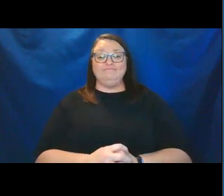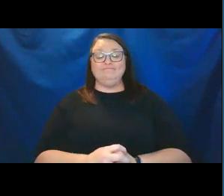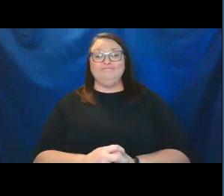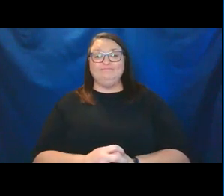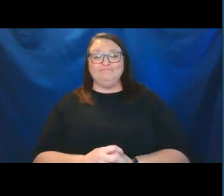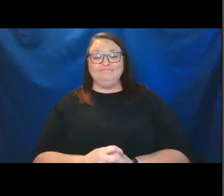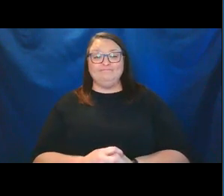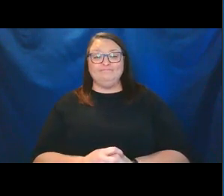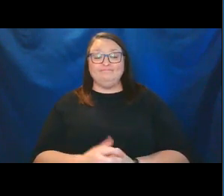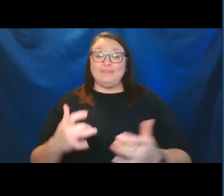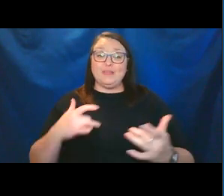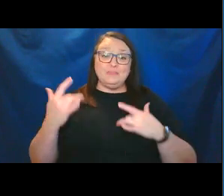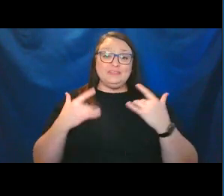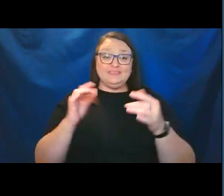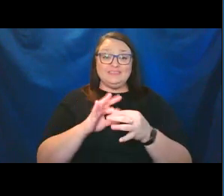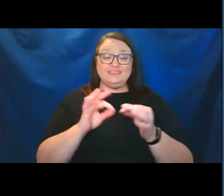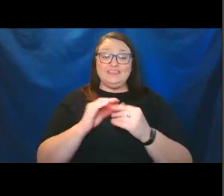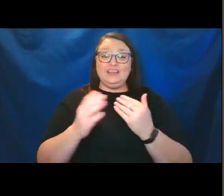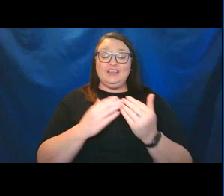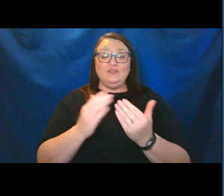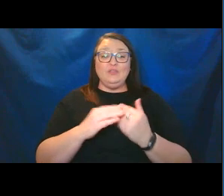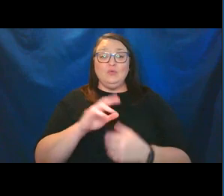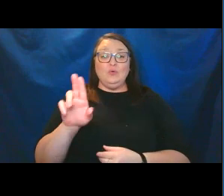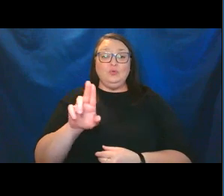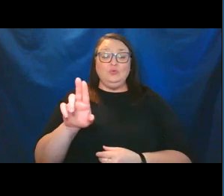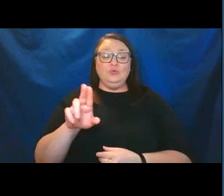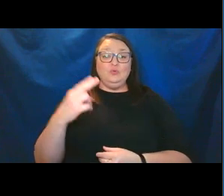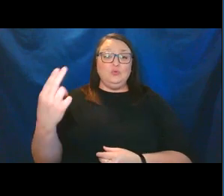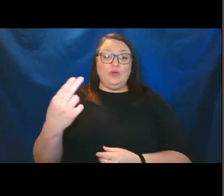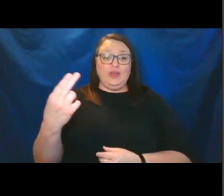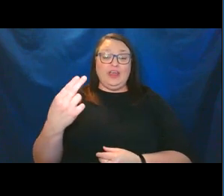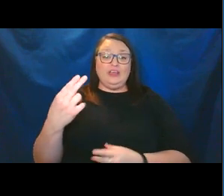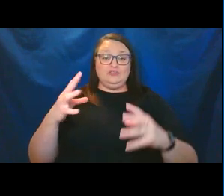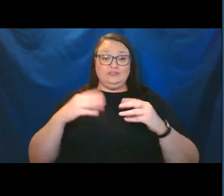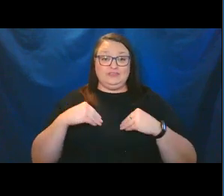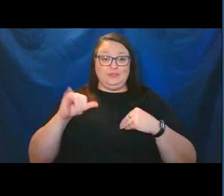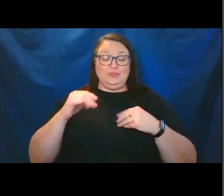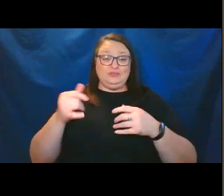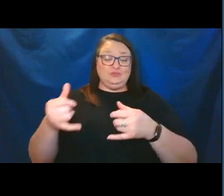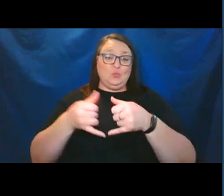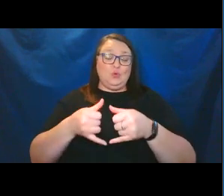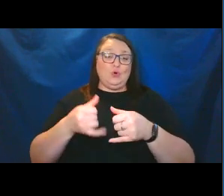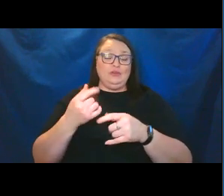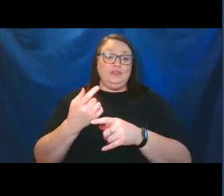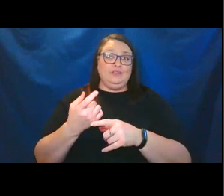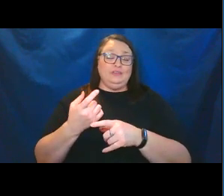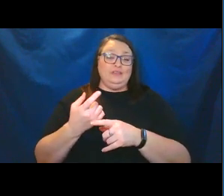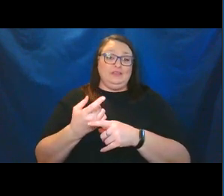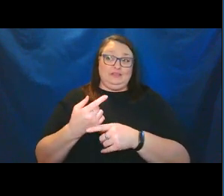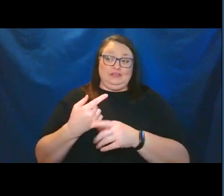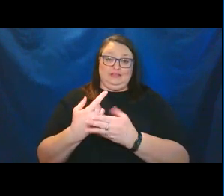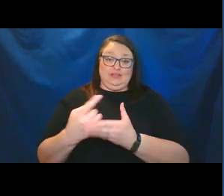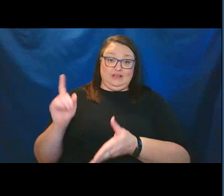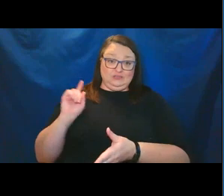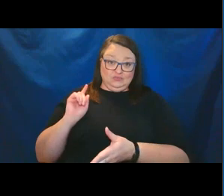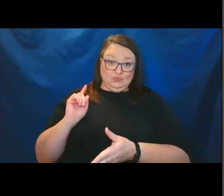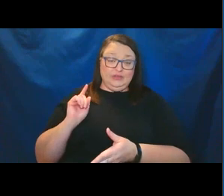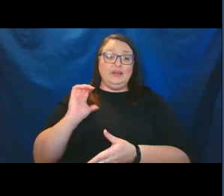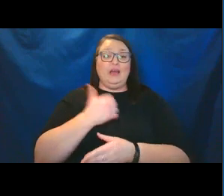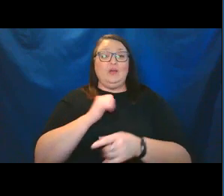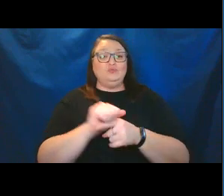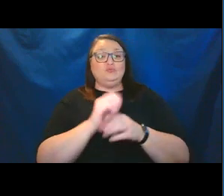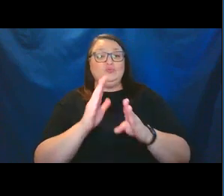And I'm excited to say that even though UH only accepted this award last week, our trainer has been meeting virtually with the water team already, and